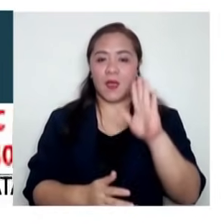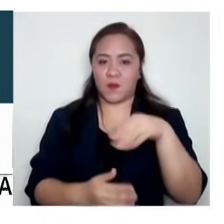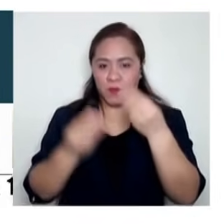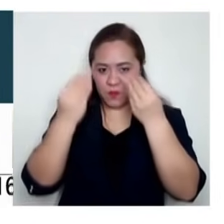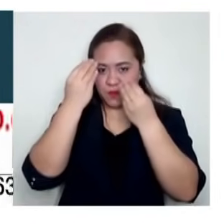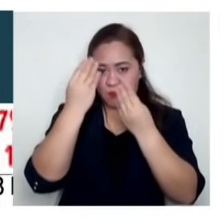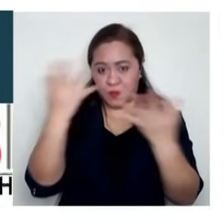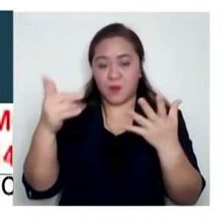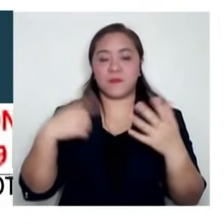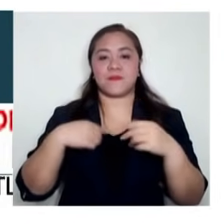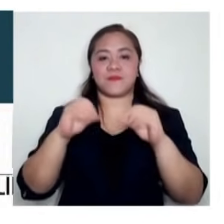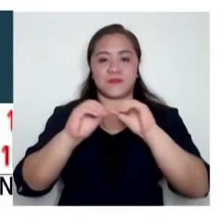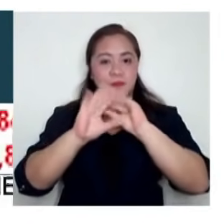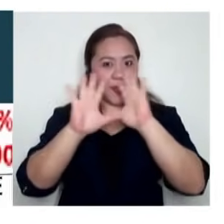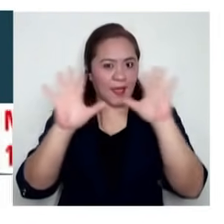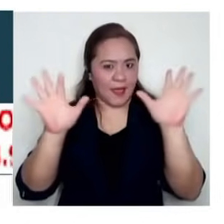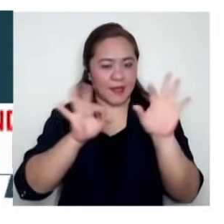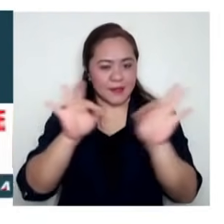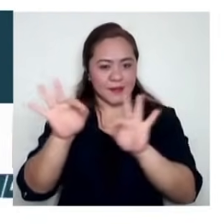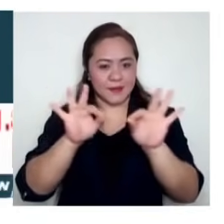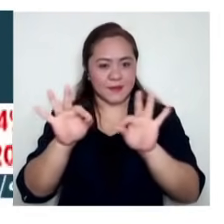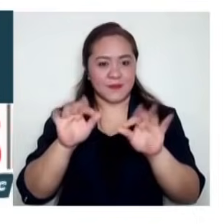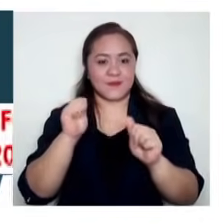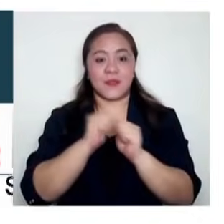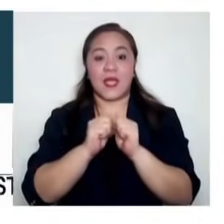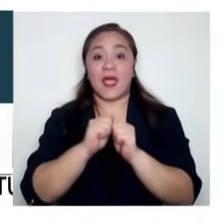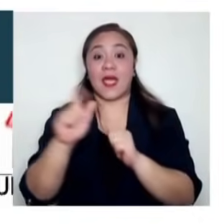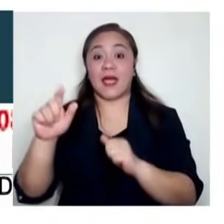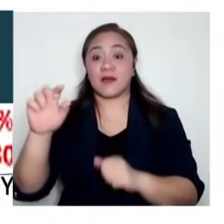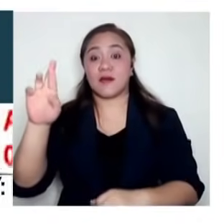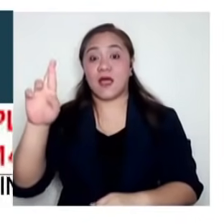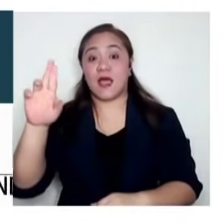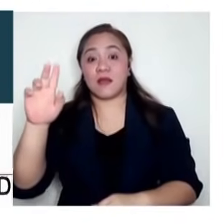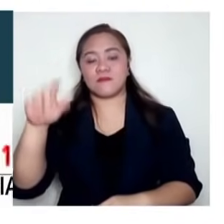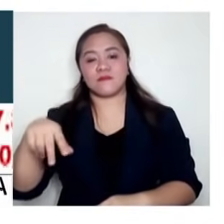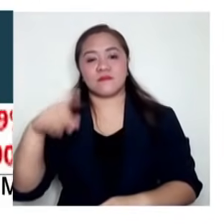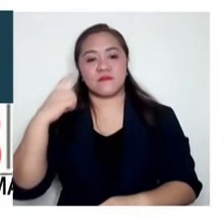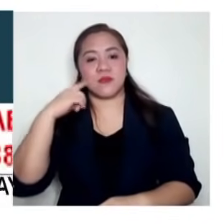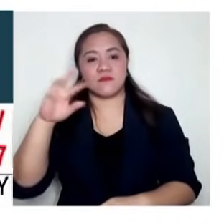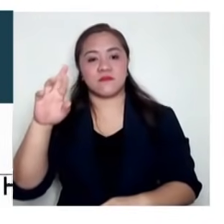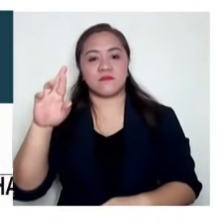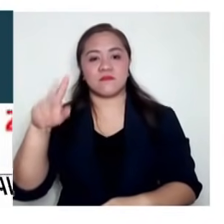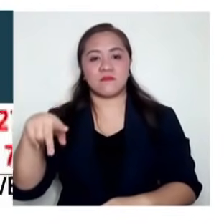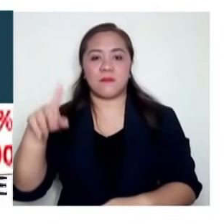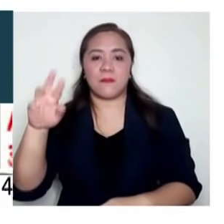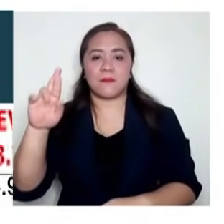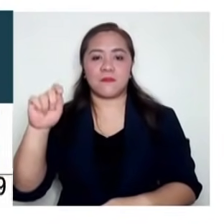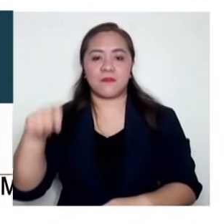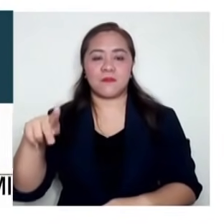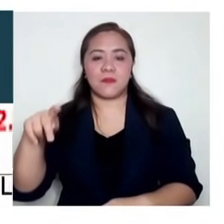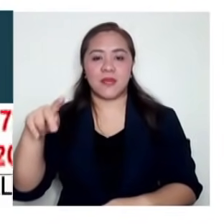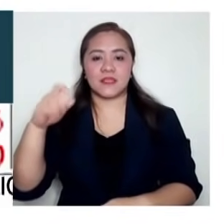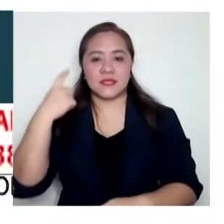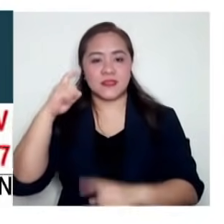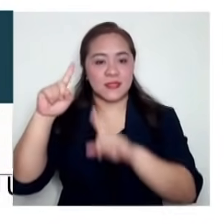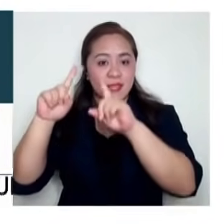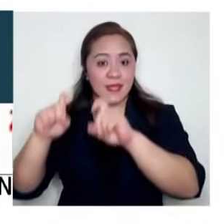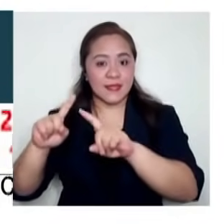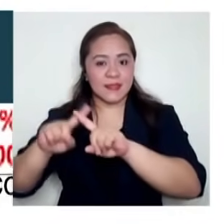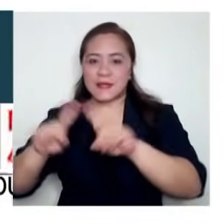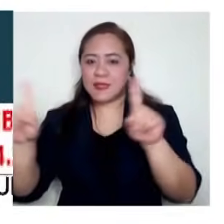The RT-PCR test is different from the whole genome sequencing test. Yeah. So when we did the first